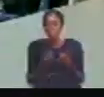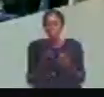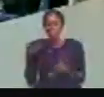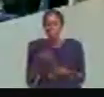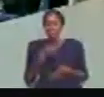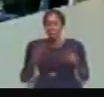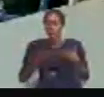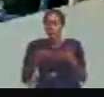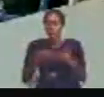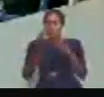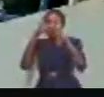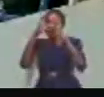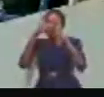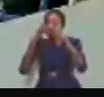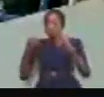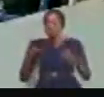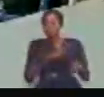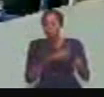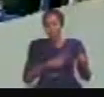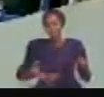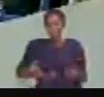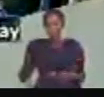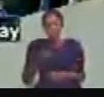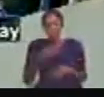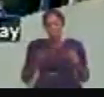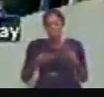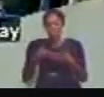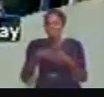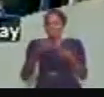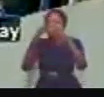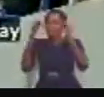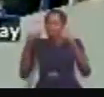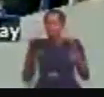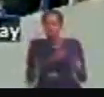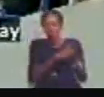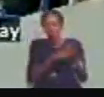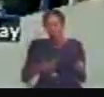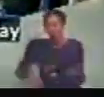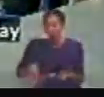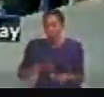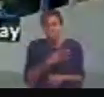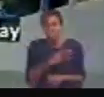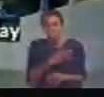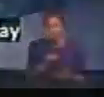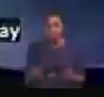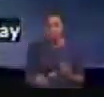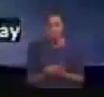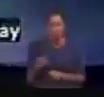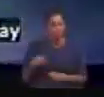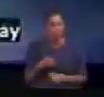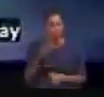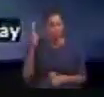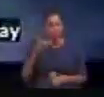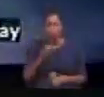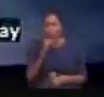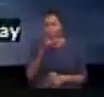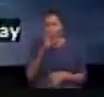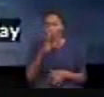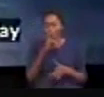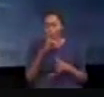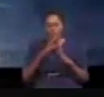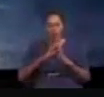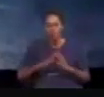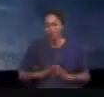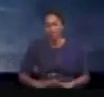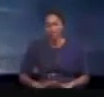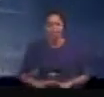away. There's joy in the house of the Lord. There's joy in the house of the Lord today. And we won't be